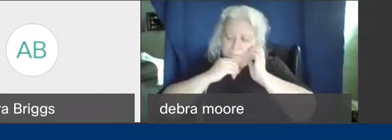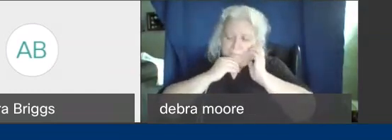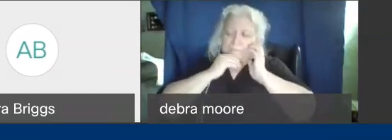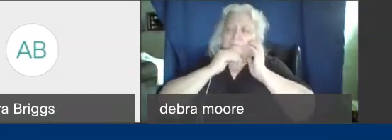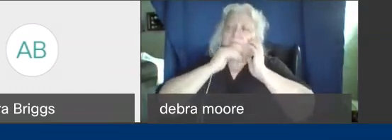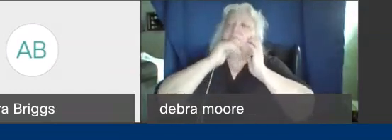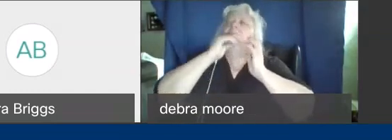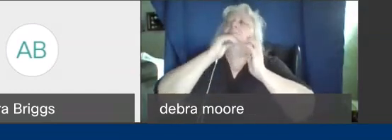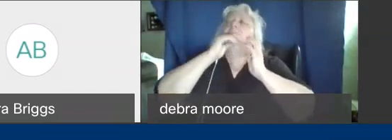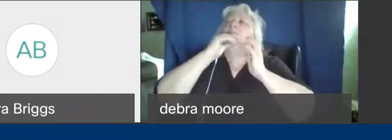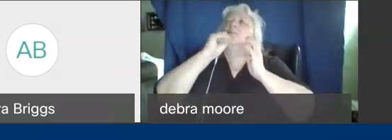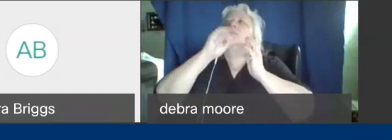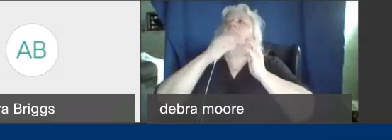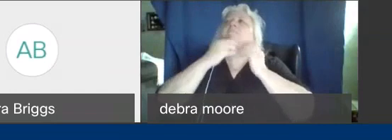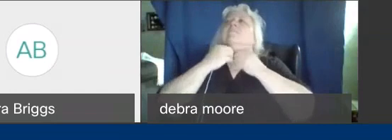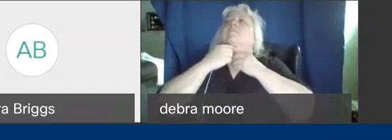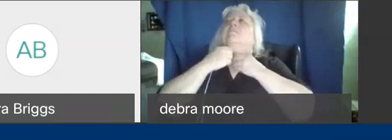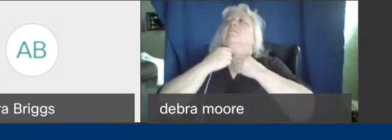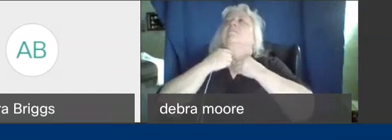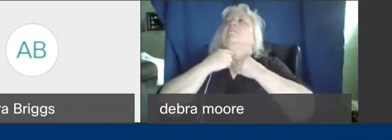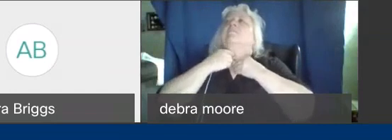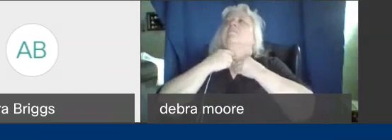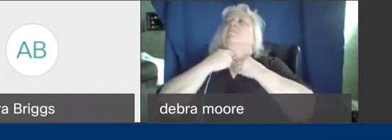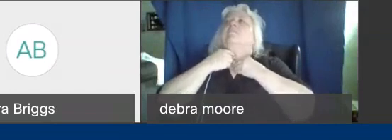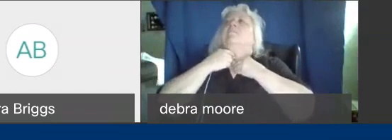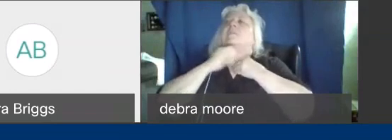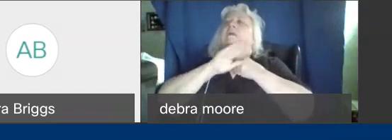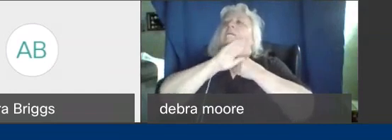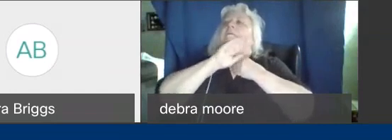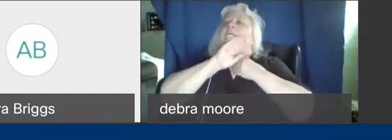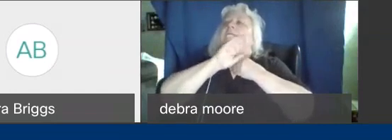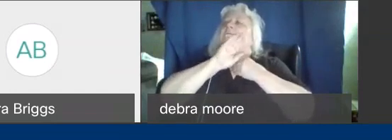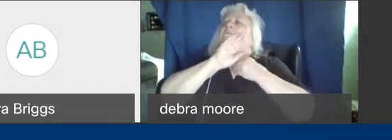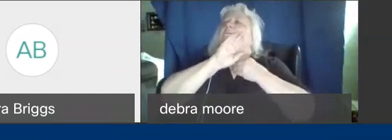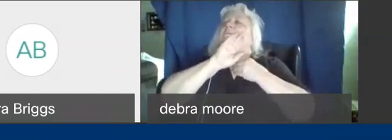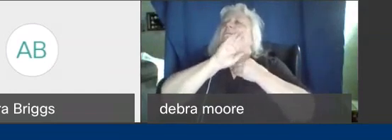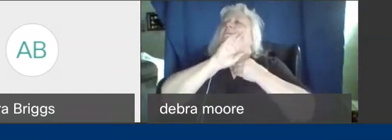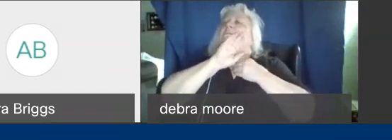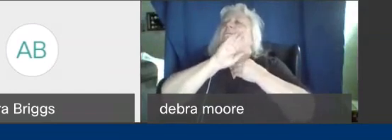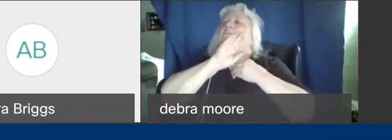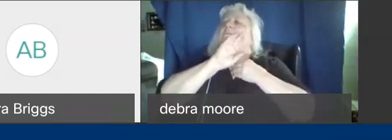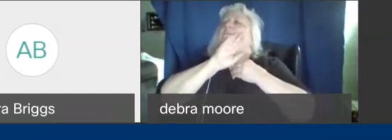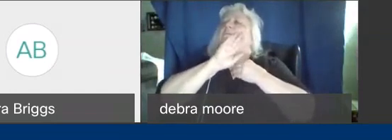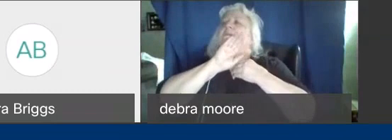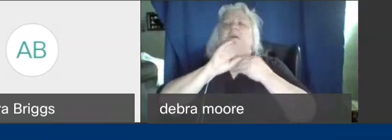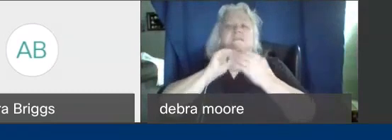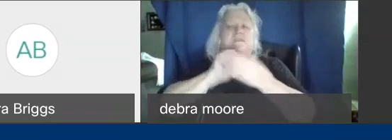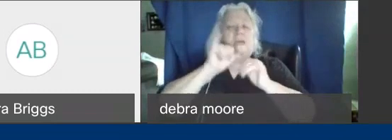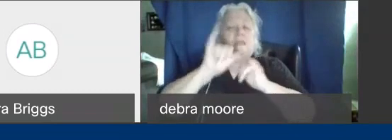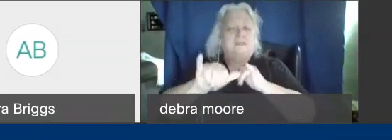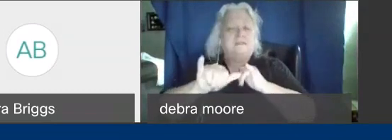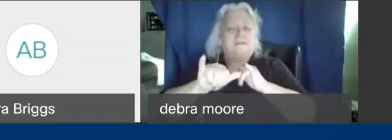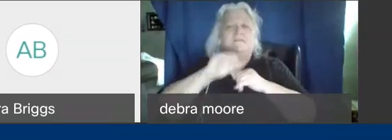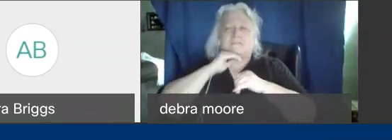maintain airway. Tuck the nearest hand under their cheek to help maintain head tilts and raise the face